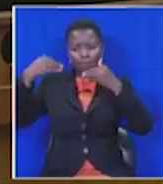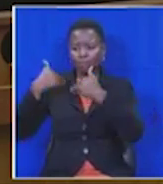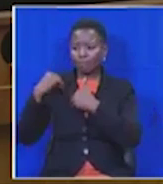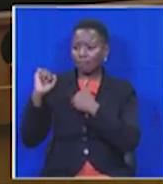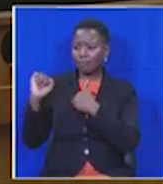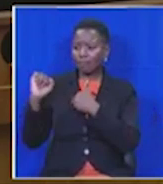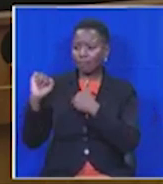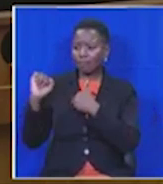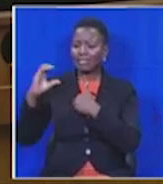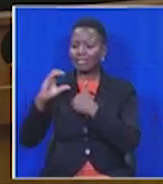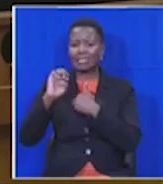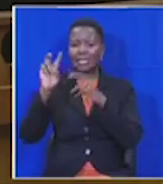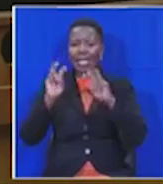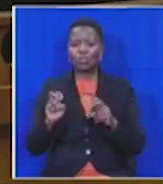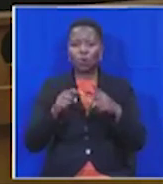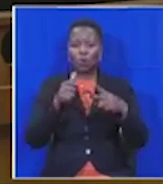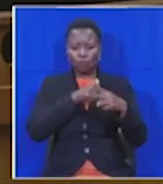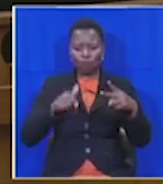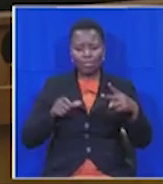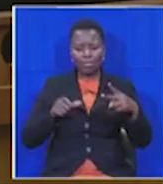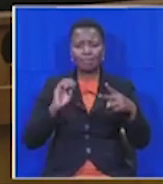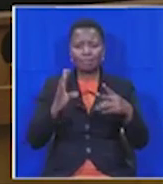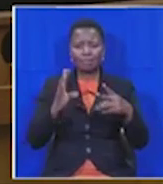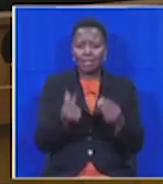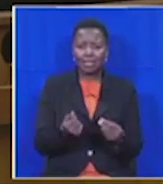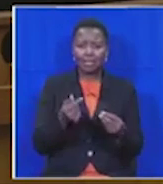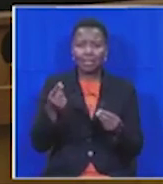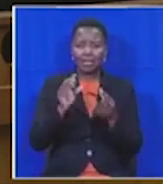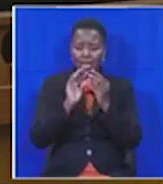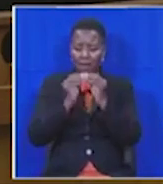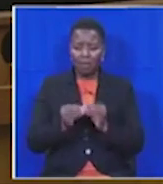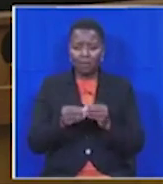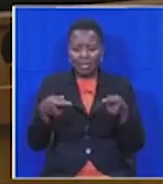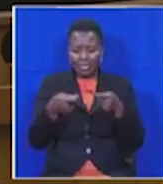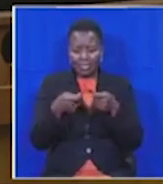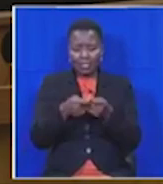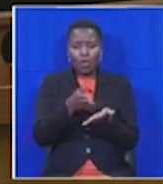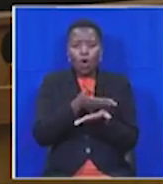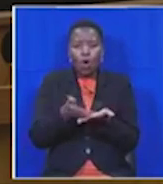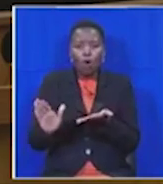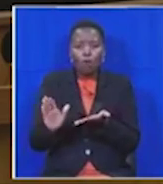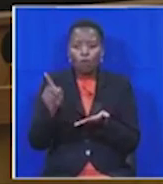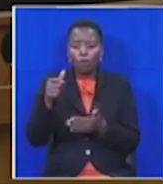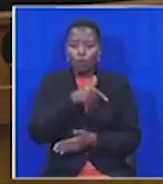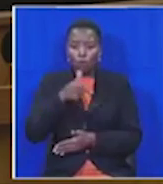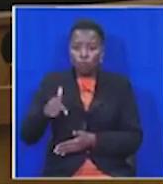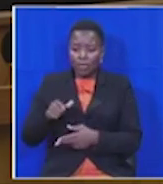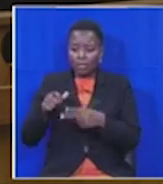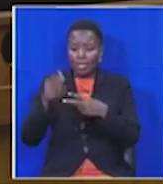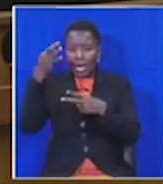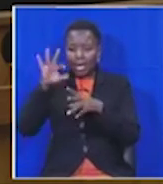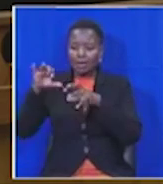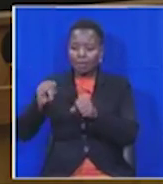safe haven to a corrupt president. You have cancelled manufacturing incentives, and you have let the president and the state be captured